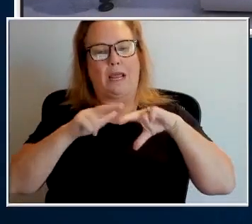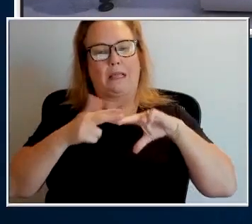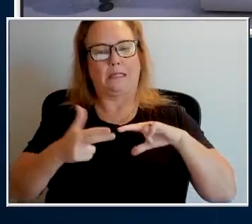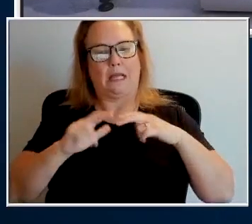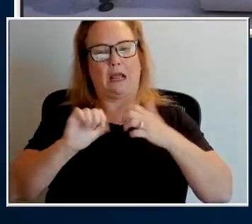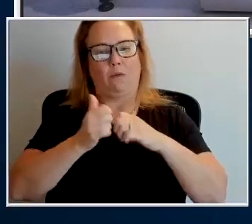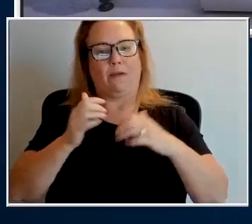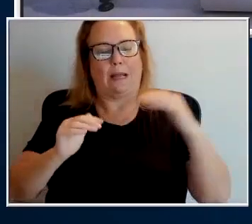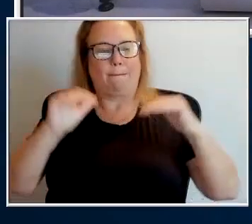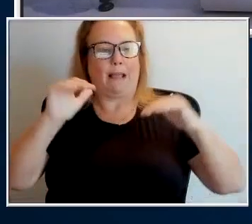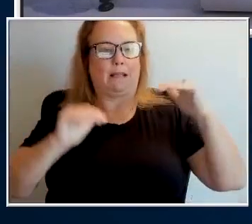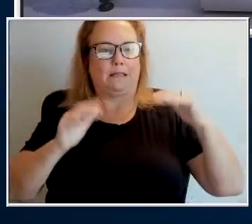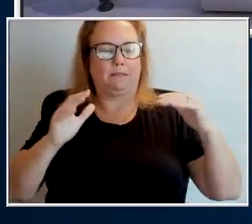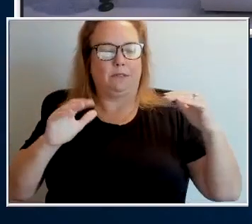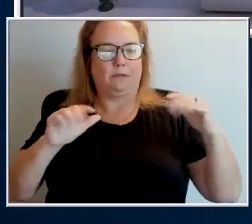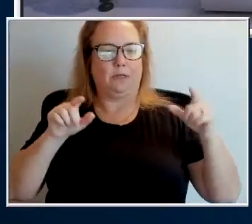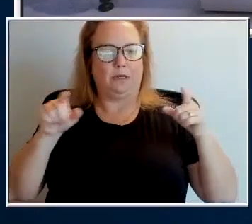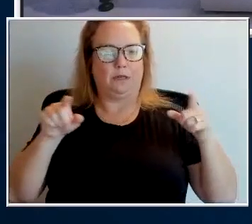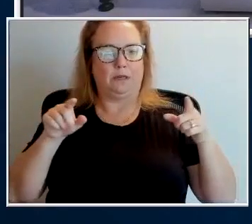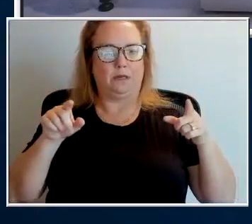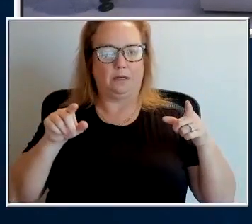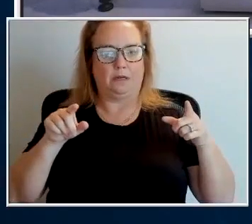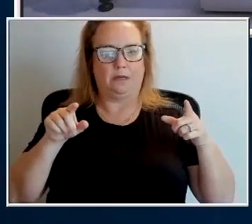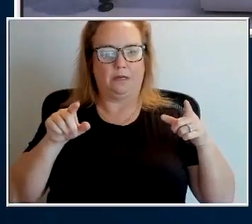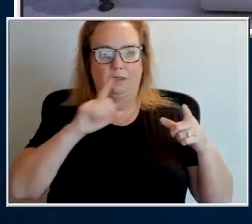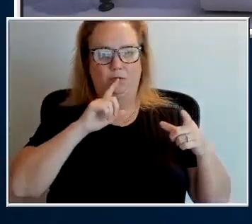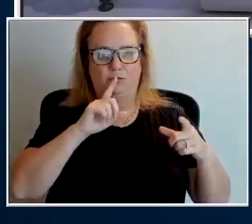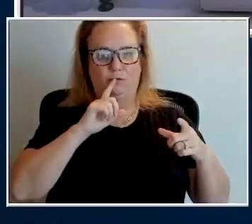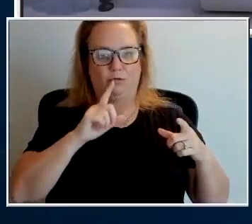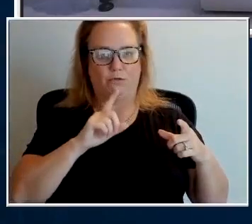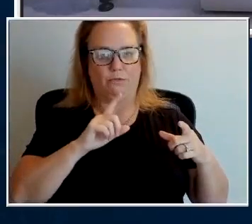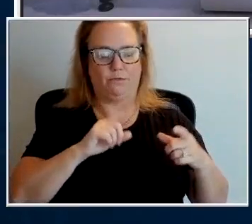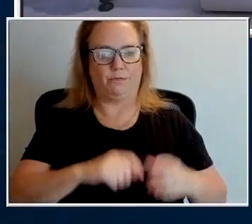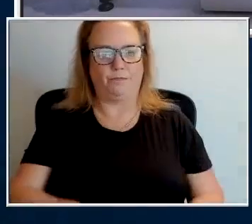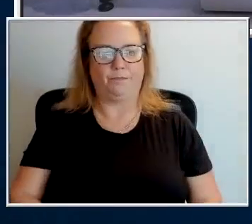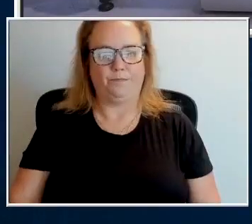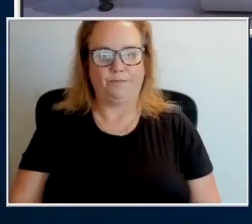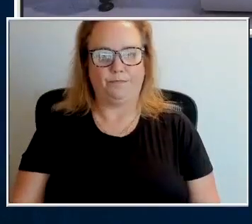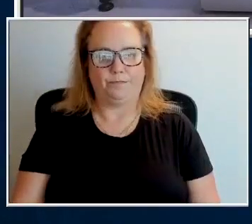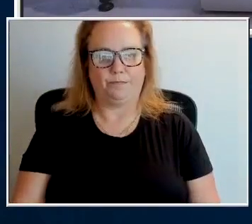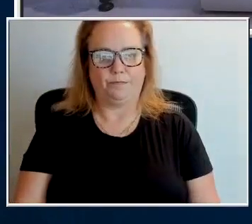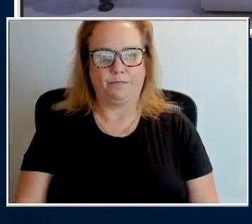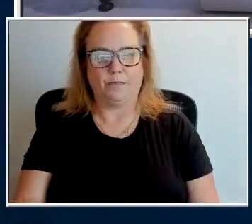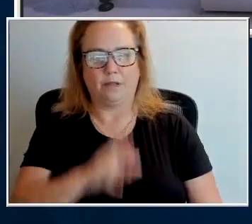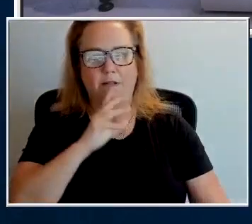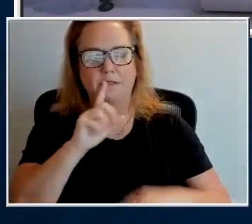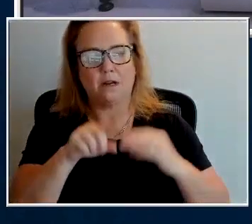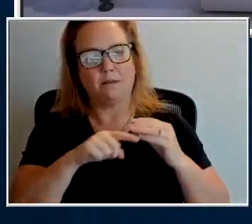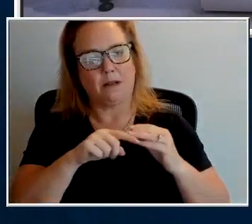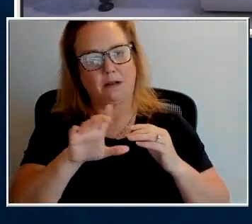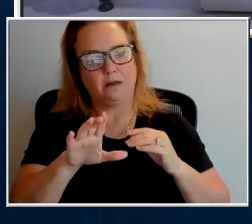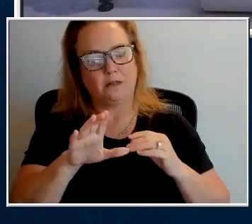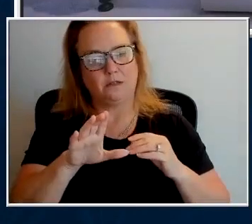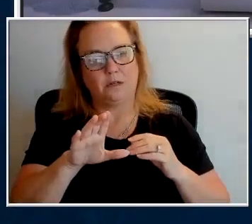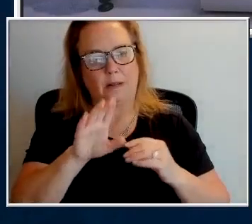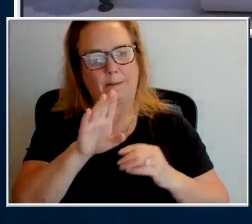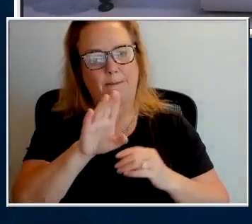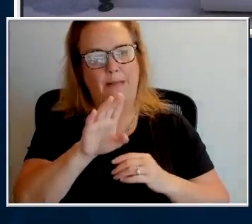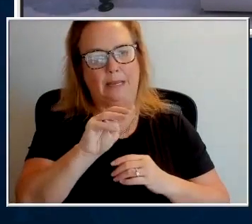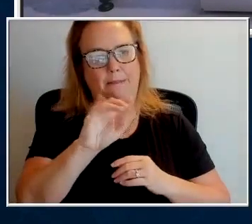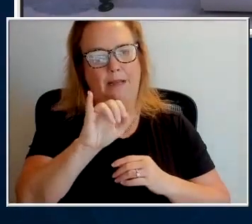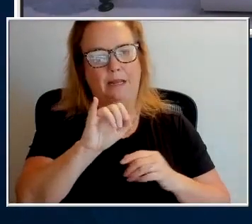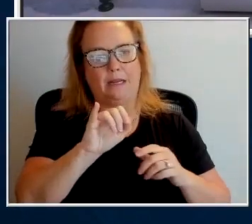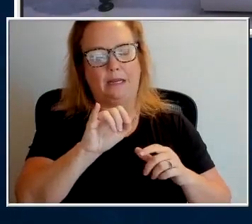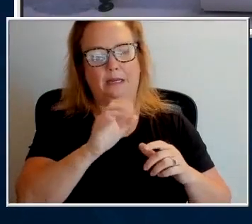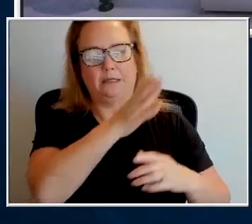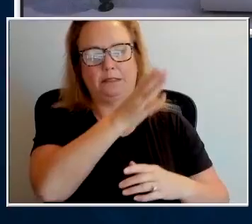balance between those two things? And is that true? That you shouldn't be too thin? And I just made a reference to that, so let's talk about that. Does your BMI scales are all really